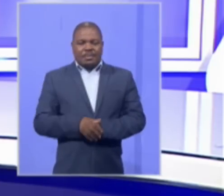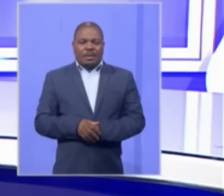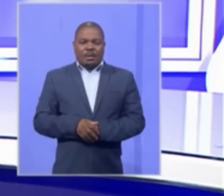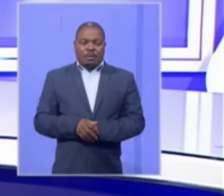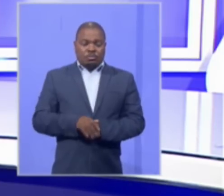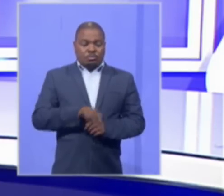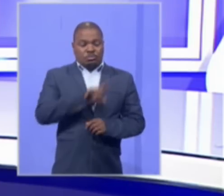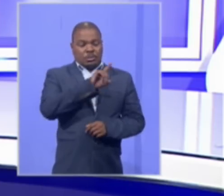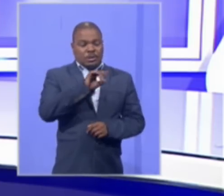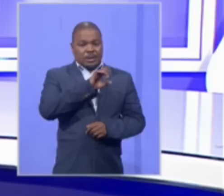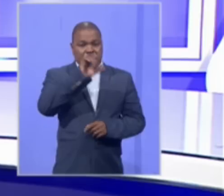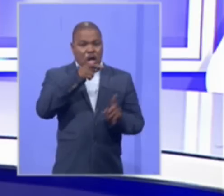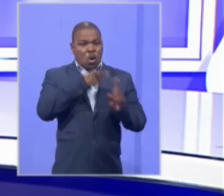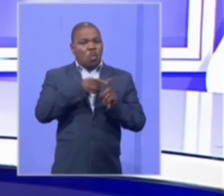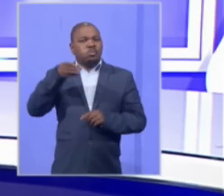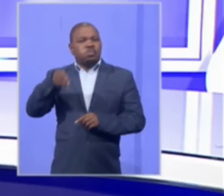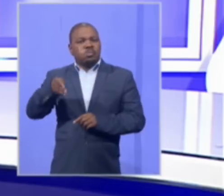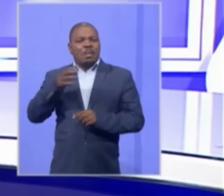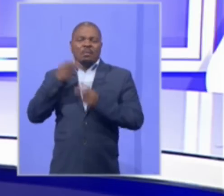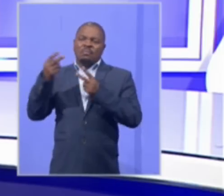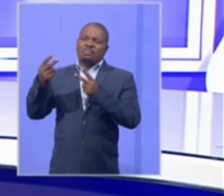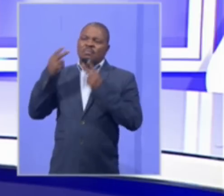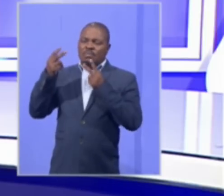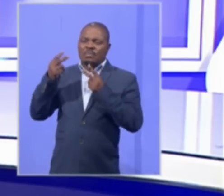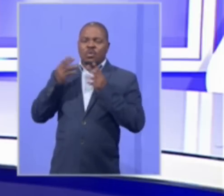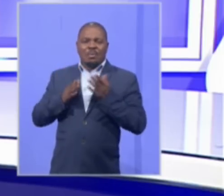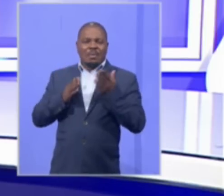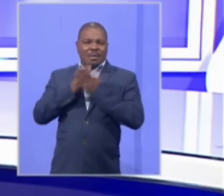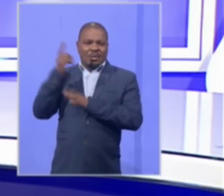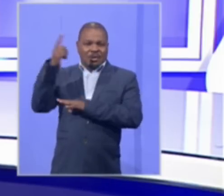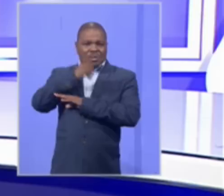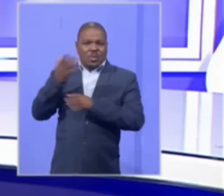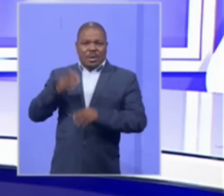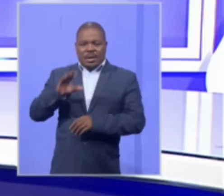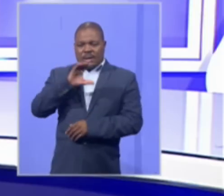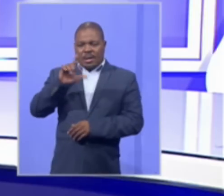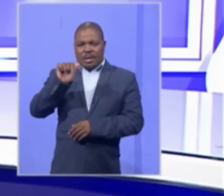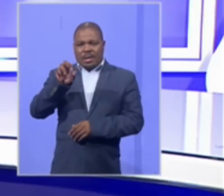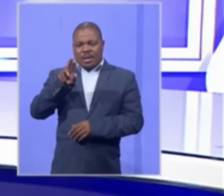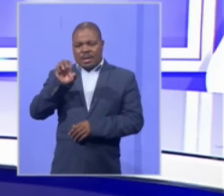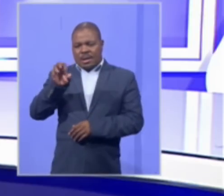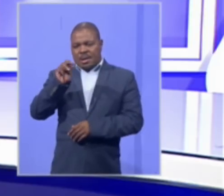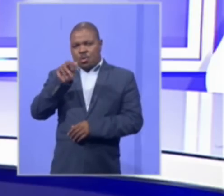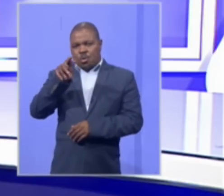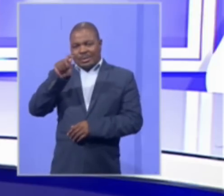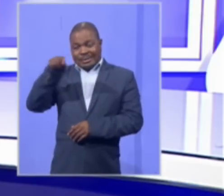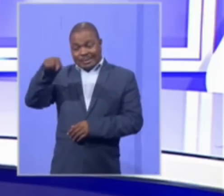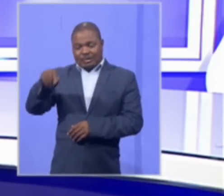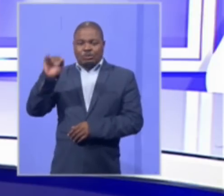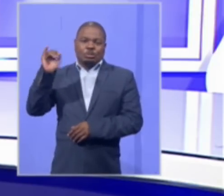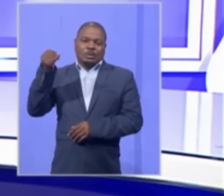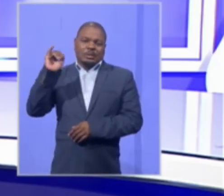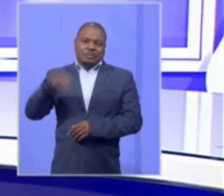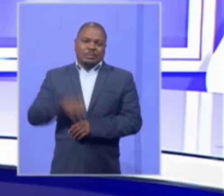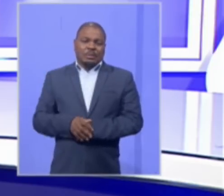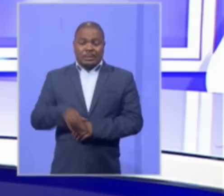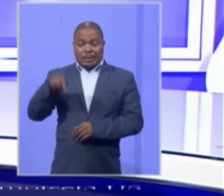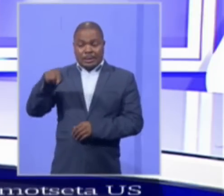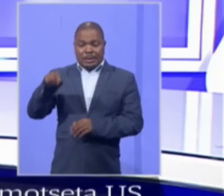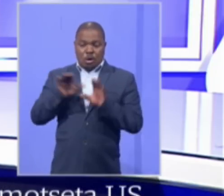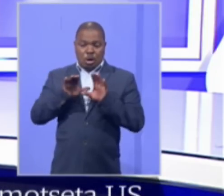boletše se ka thoko ga moletlo wa segopotšo sa letšatši la ditokelo tša botho ka Claremont ka Johannesburg mo mokgatlo